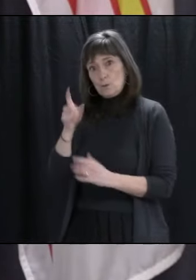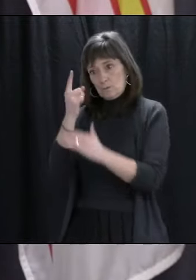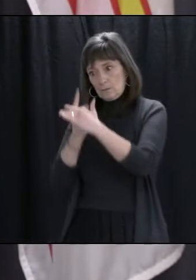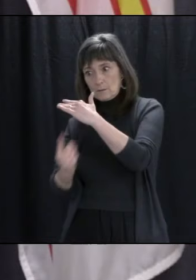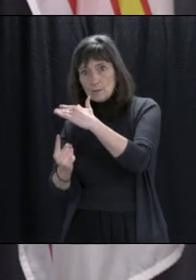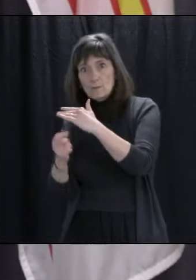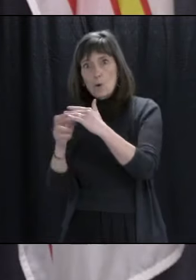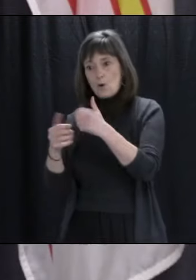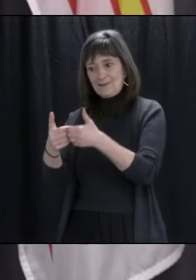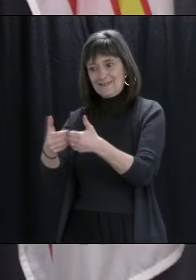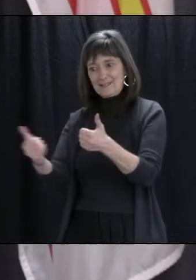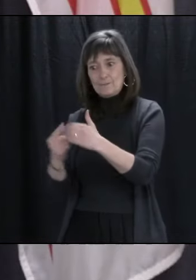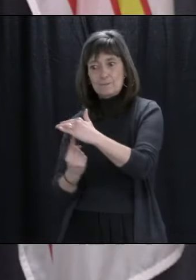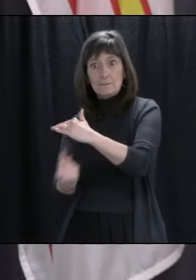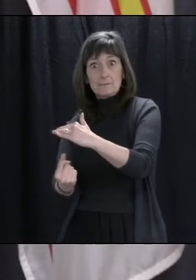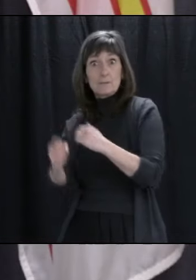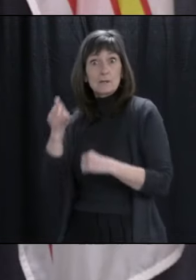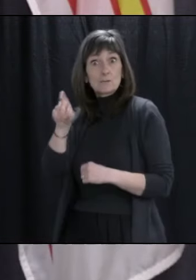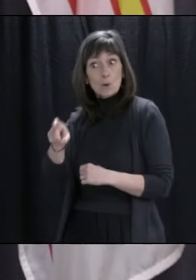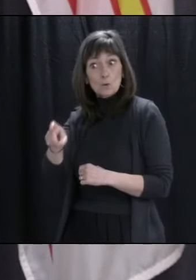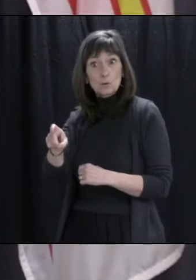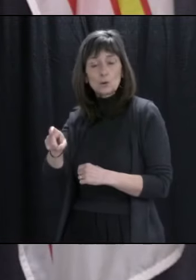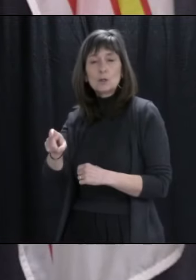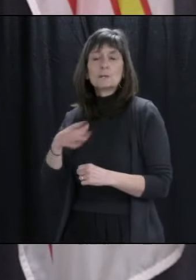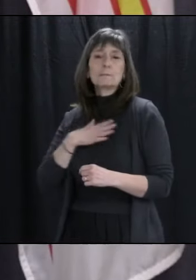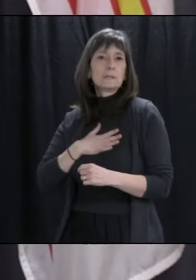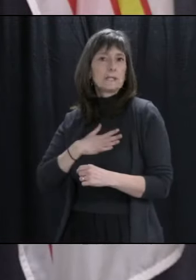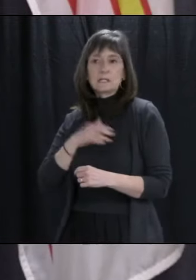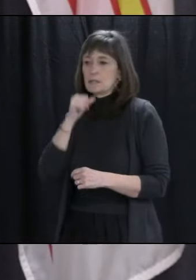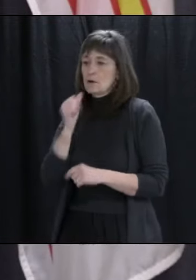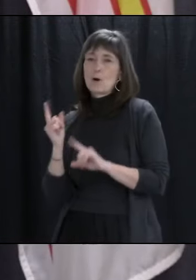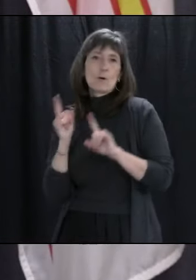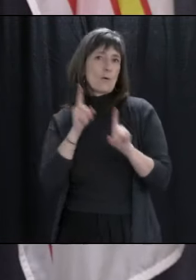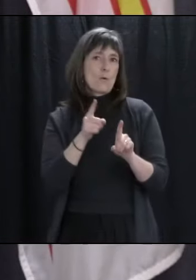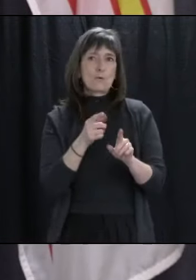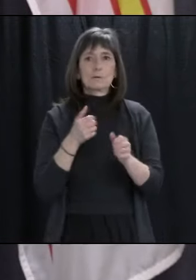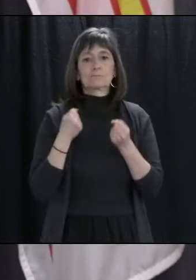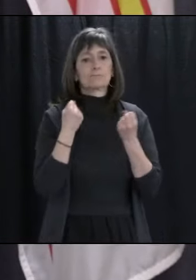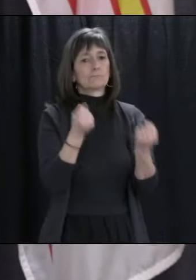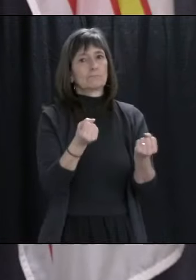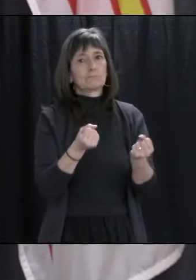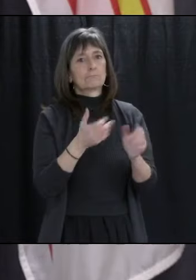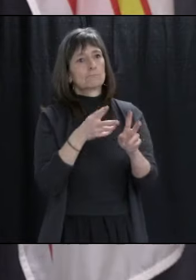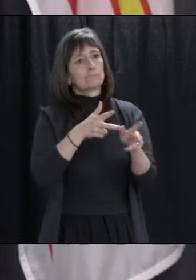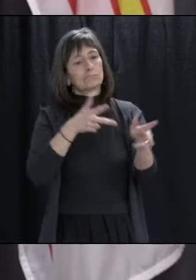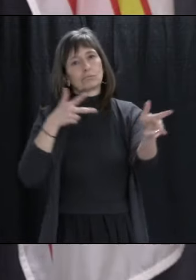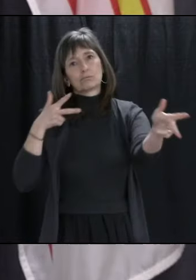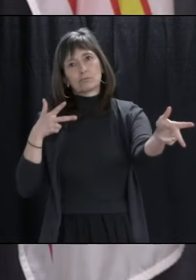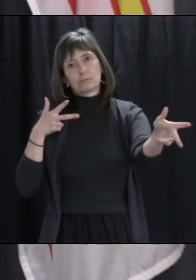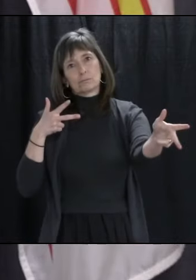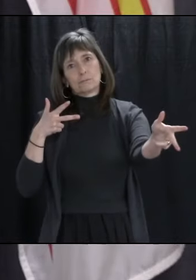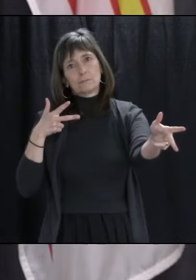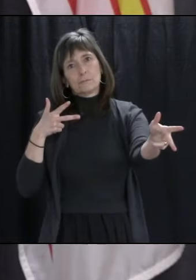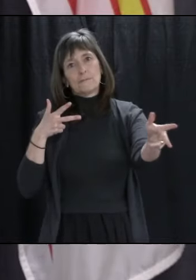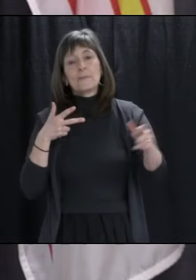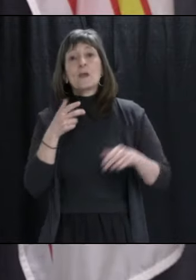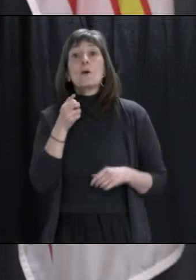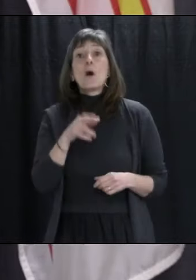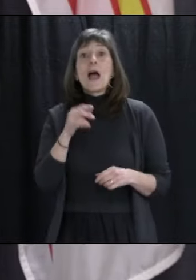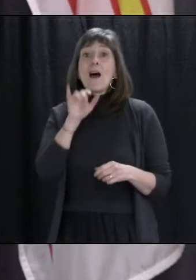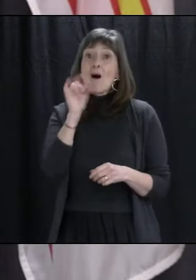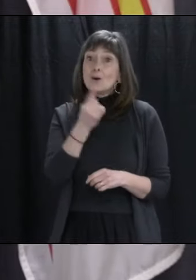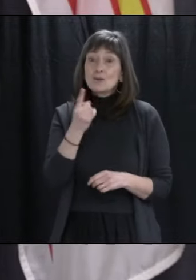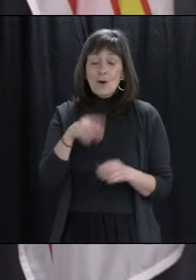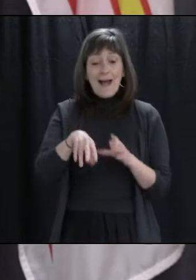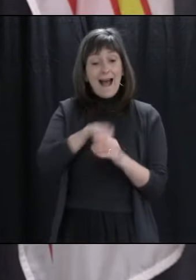quarantine, and stay in your vehicle at all times. This is for the health and safety of everyone. Newfoundlanders